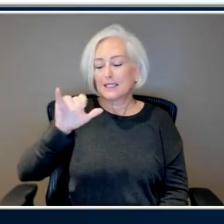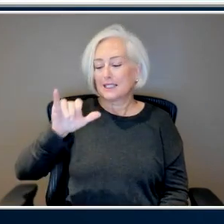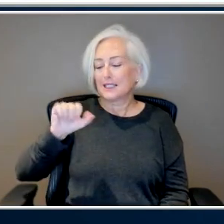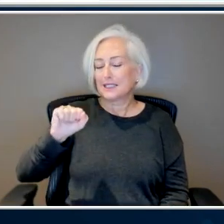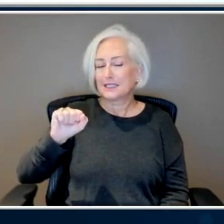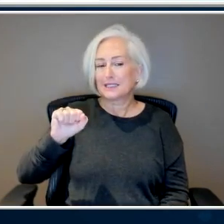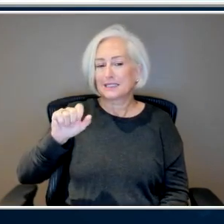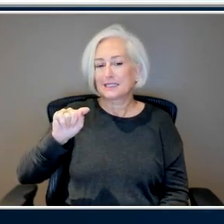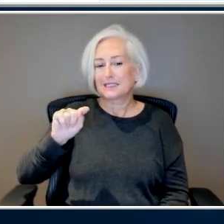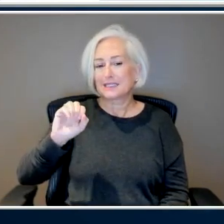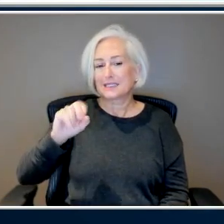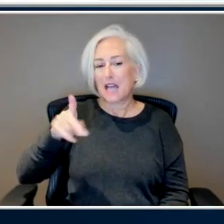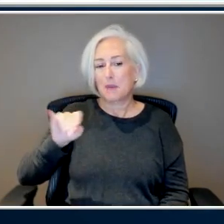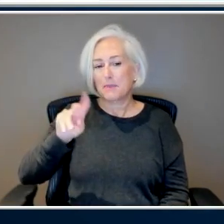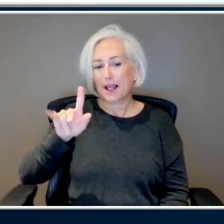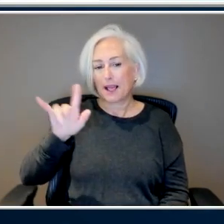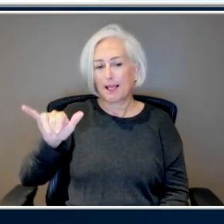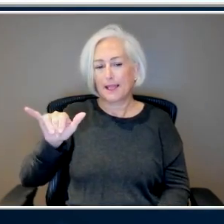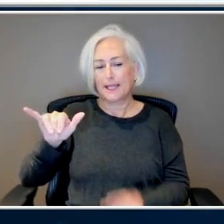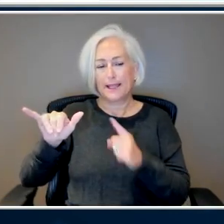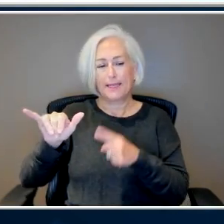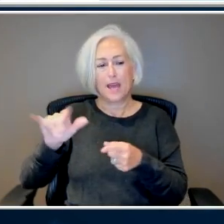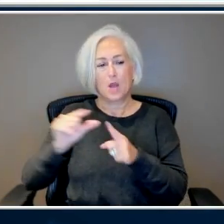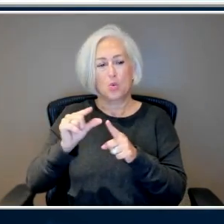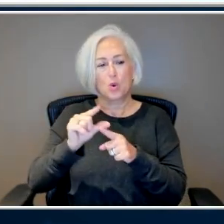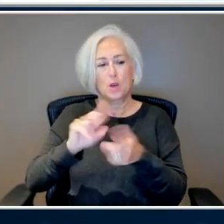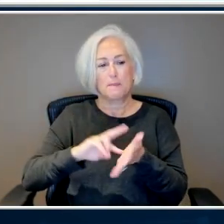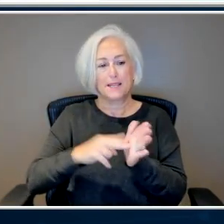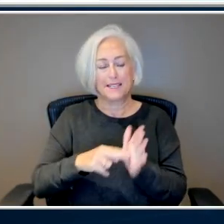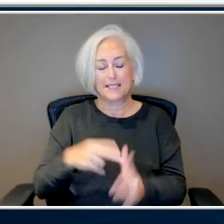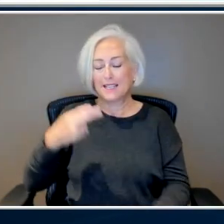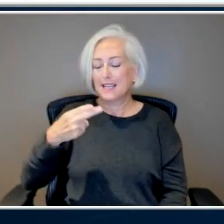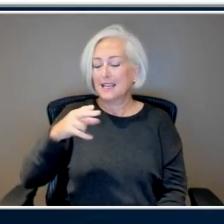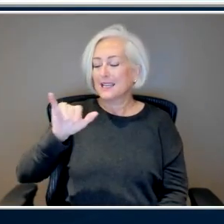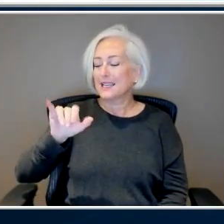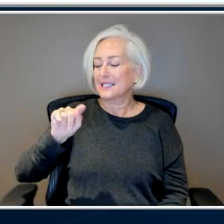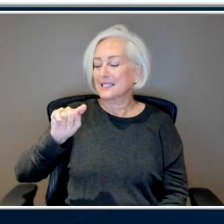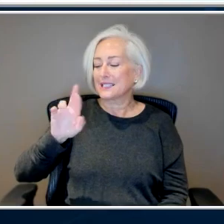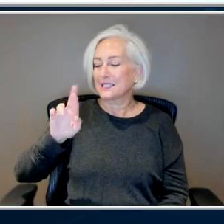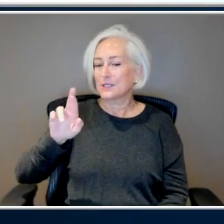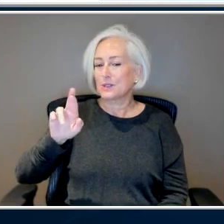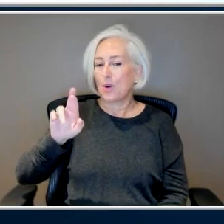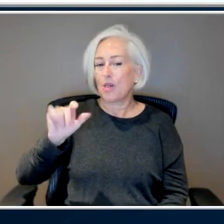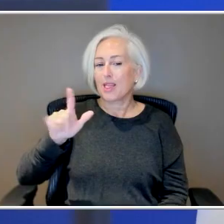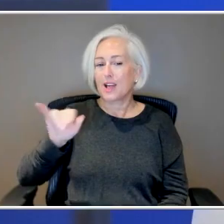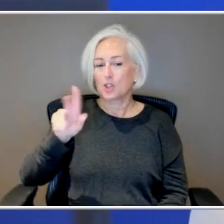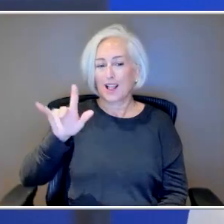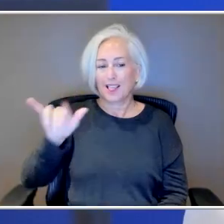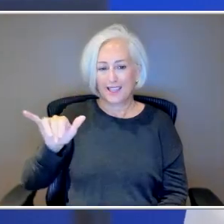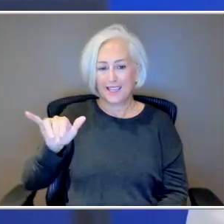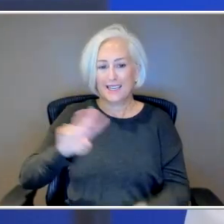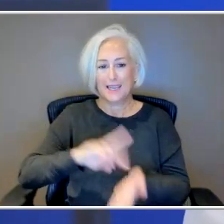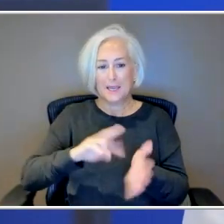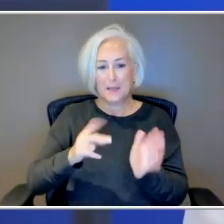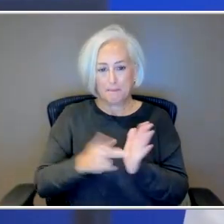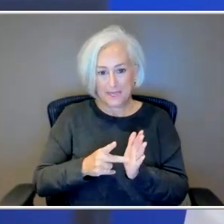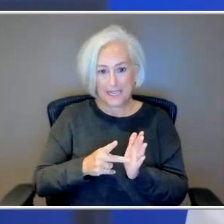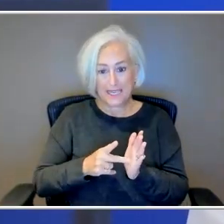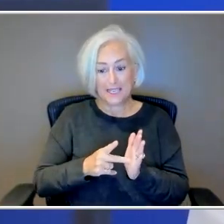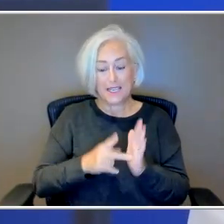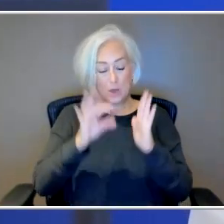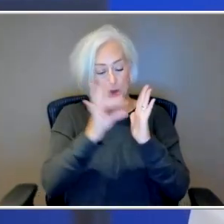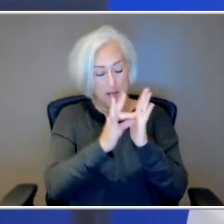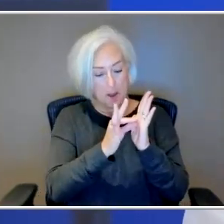histopically? What does histopically mean? Histologically. Histologically. So okay. histologically means actually when we take the biopsies and put them under